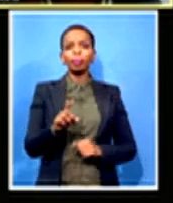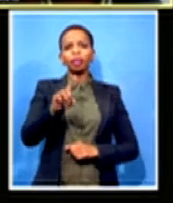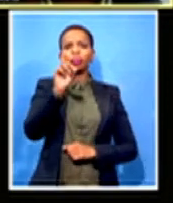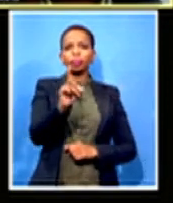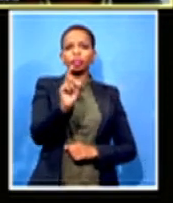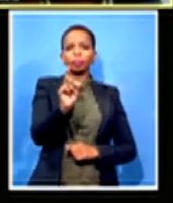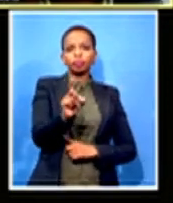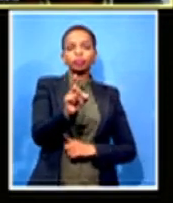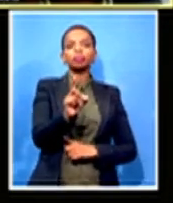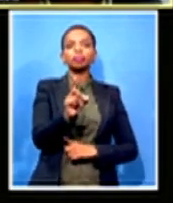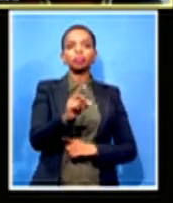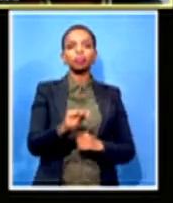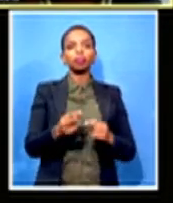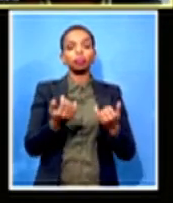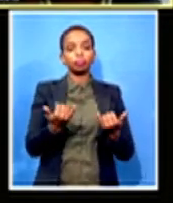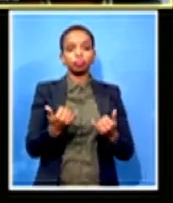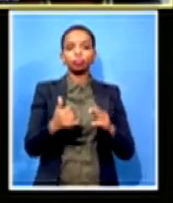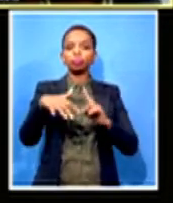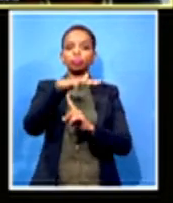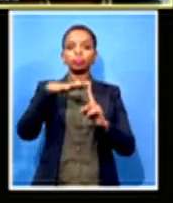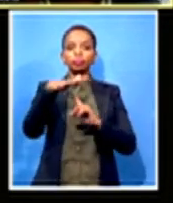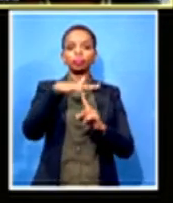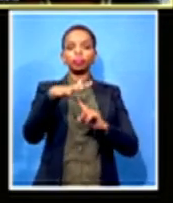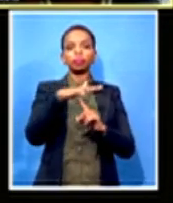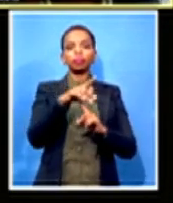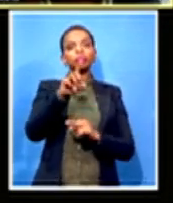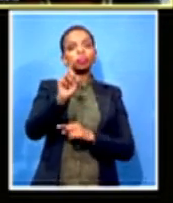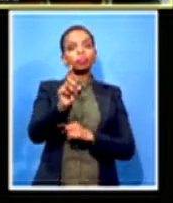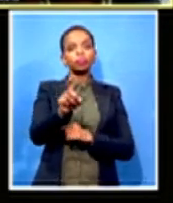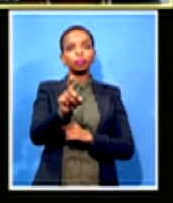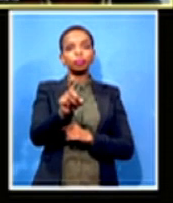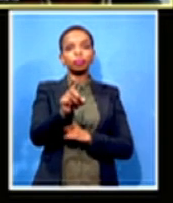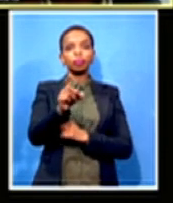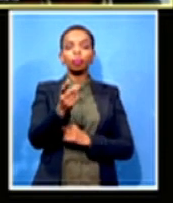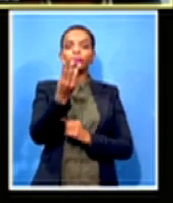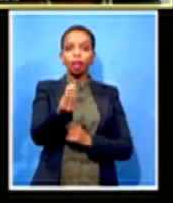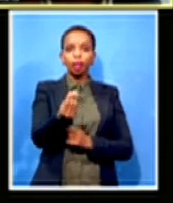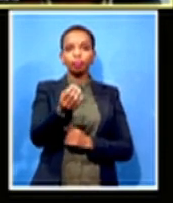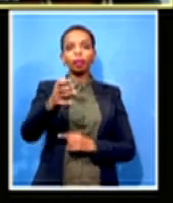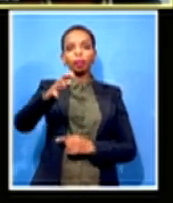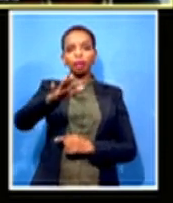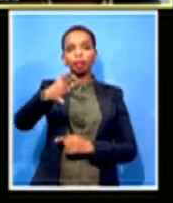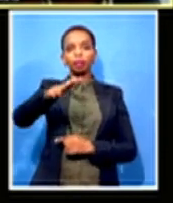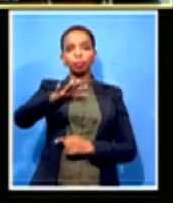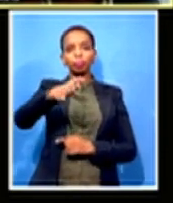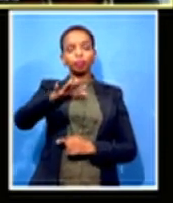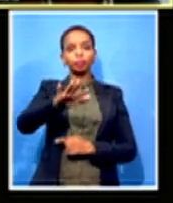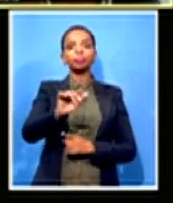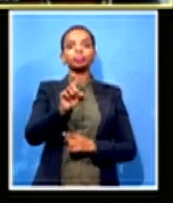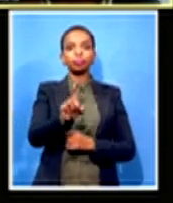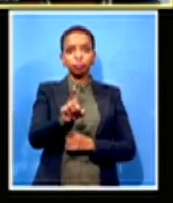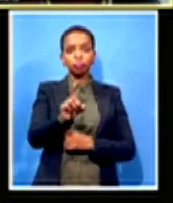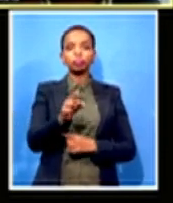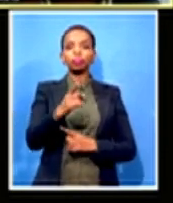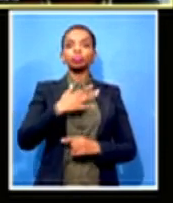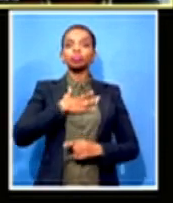this. Asthmatic children who have mild asthma or moderate asthma don't seem to be at higher risk when compared to the